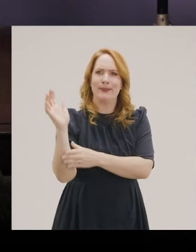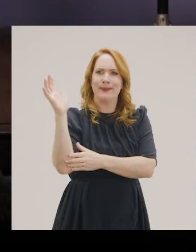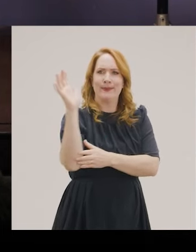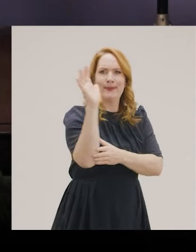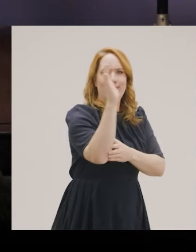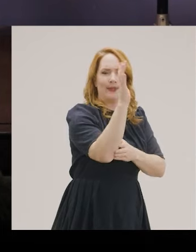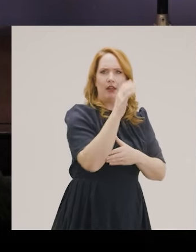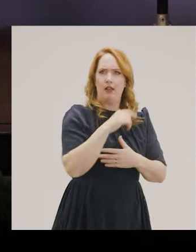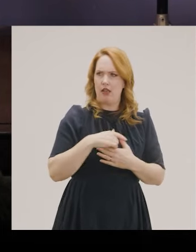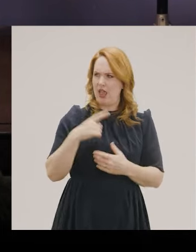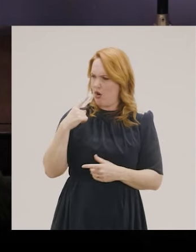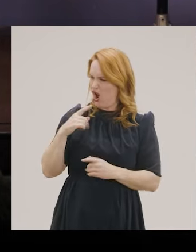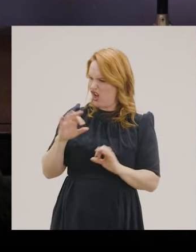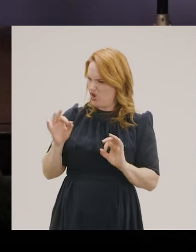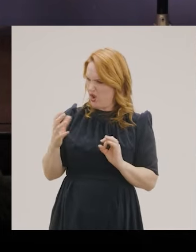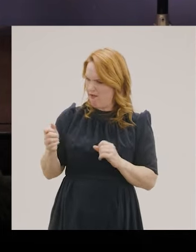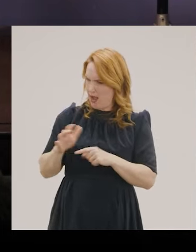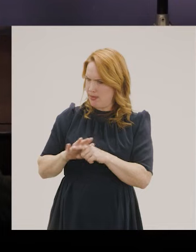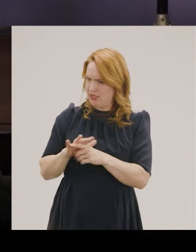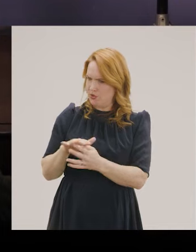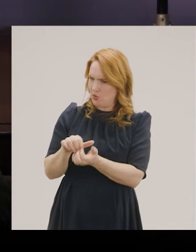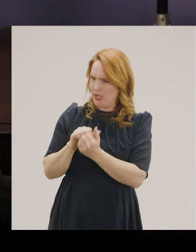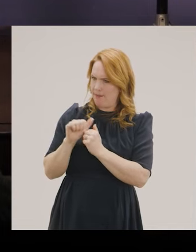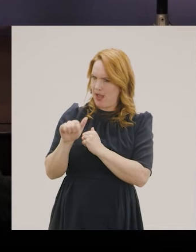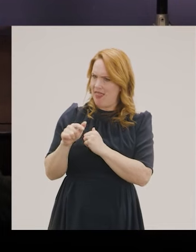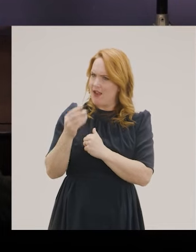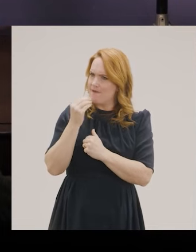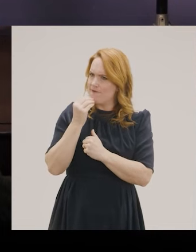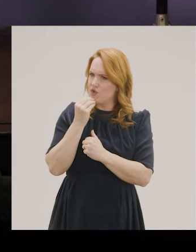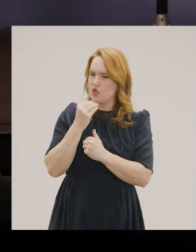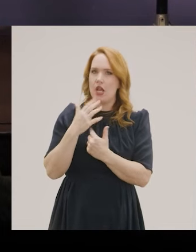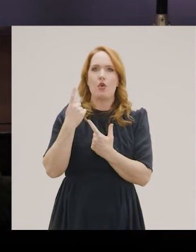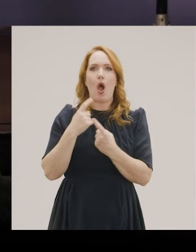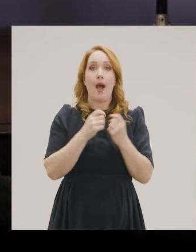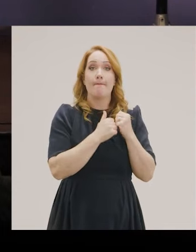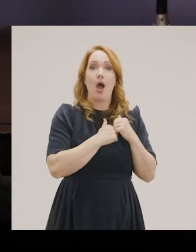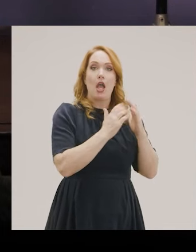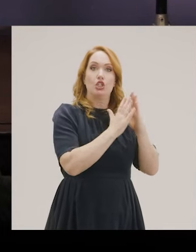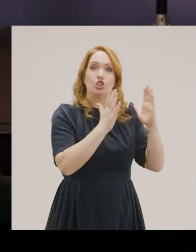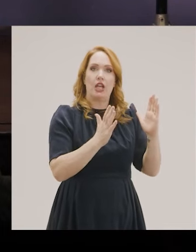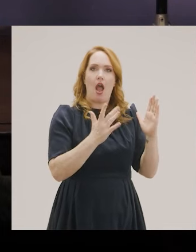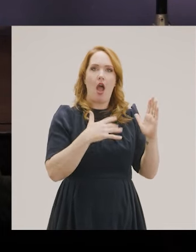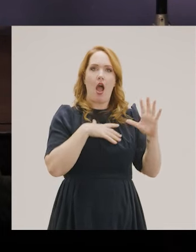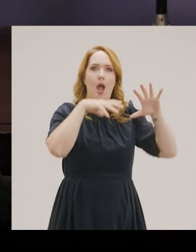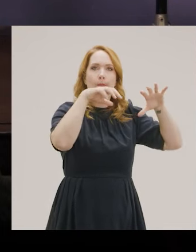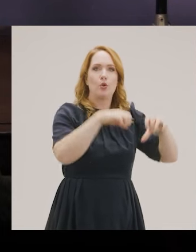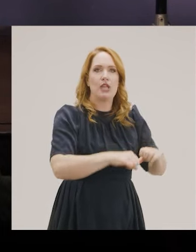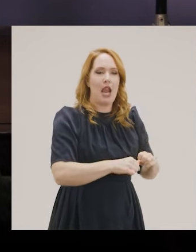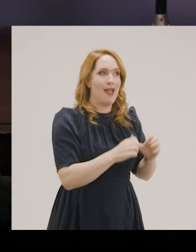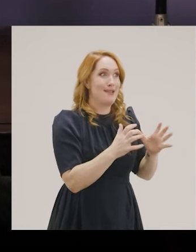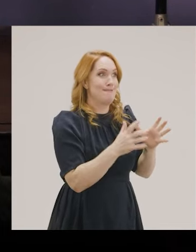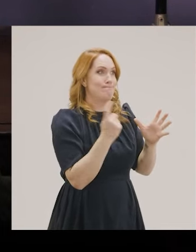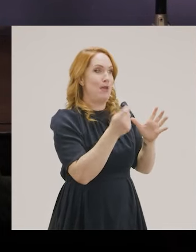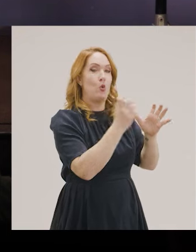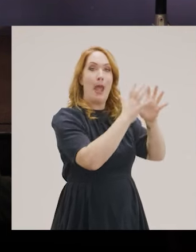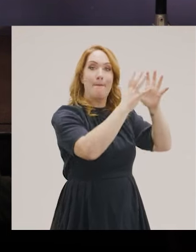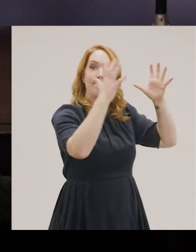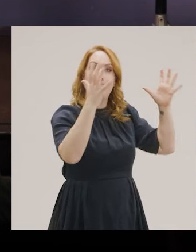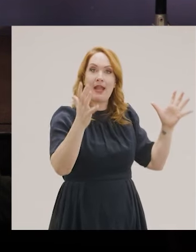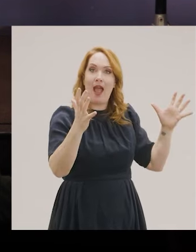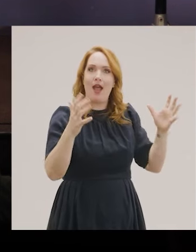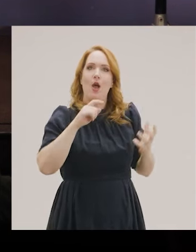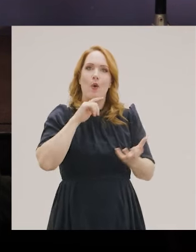to himself, "What shall I do? I have no place to store my crops." Then he said, "This is what I'll do. I'll tear down my barns and build bigger ones, and